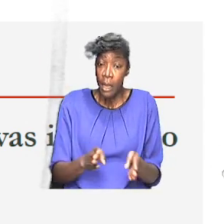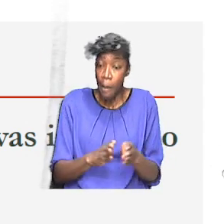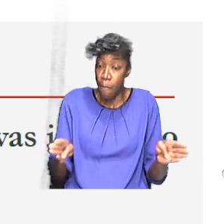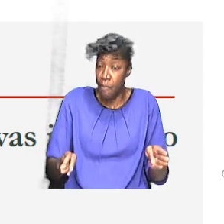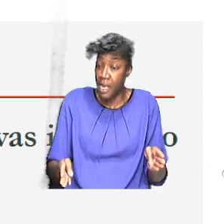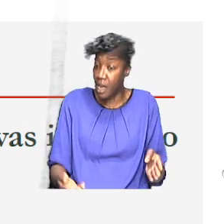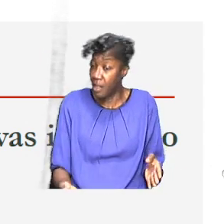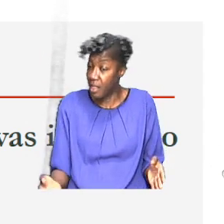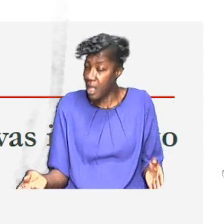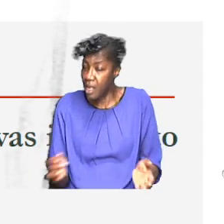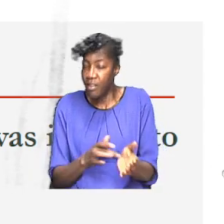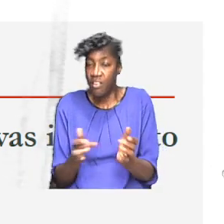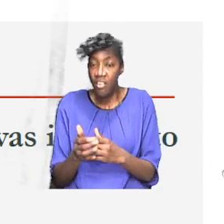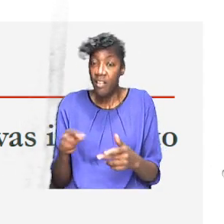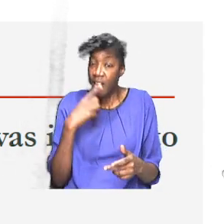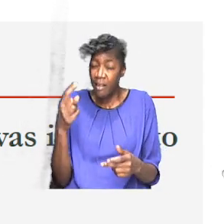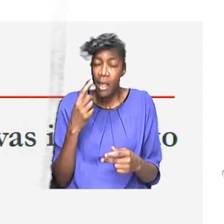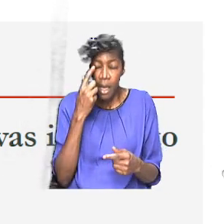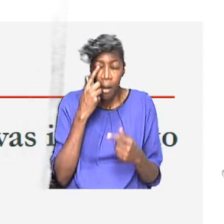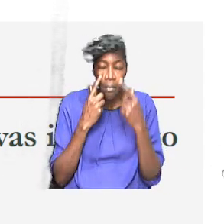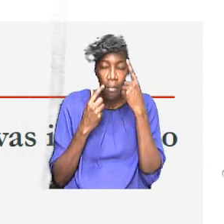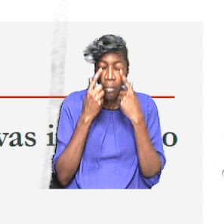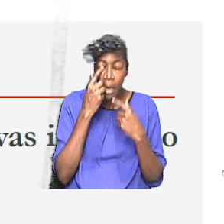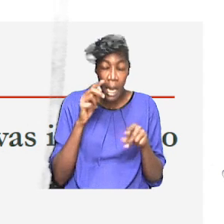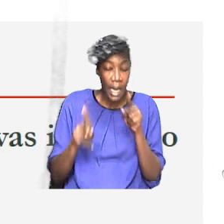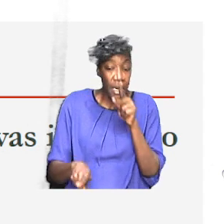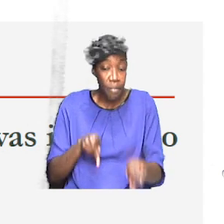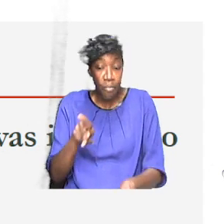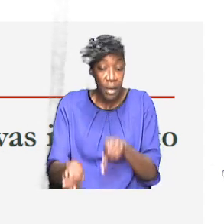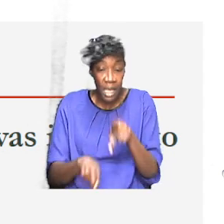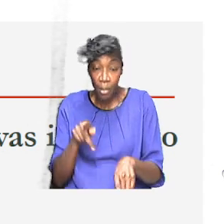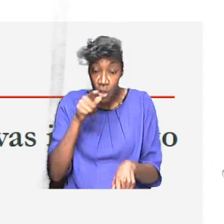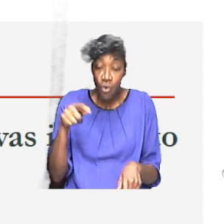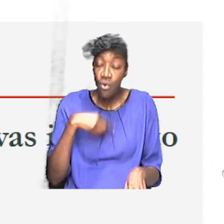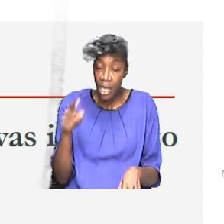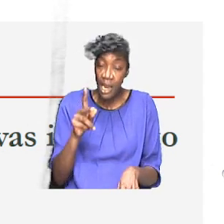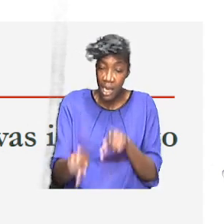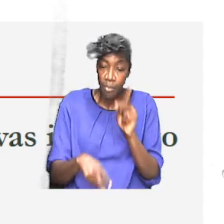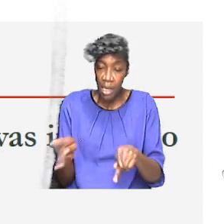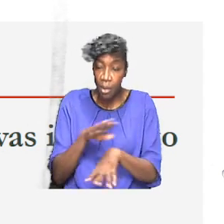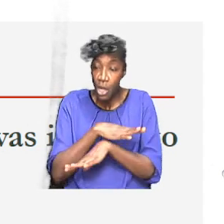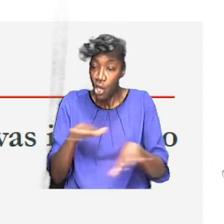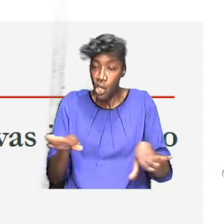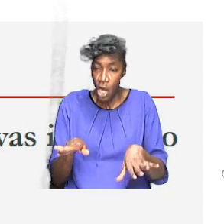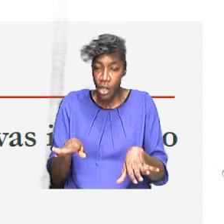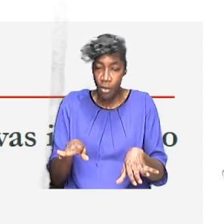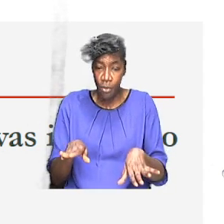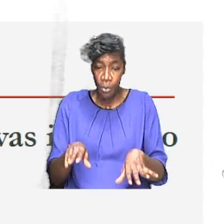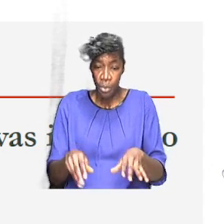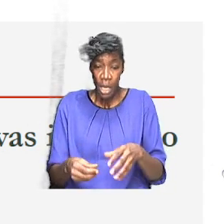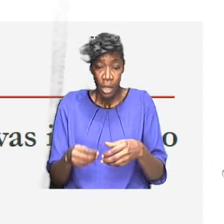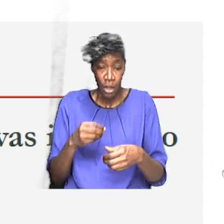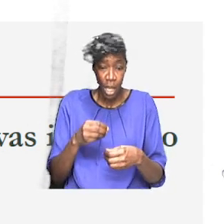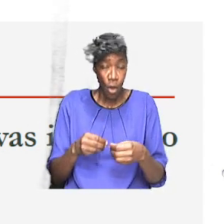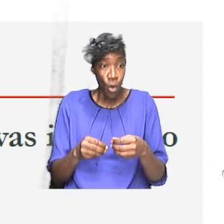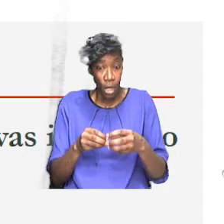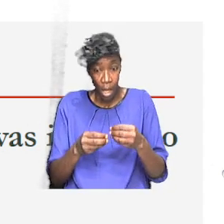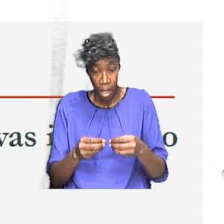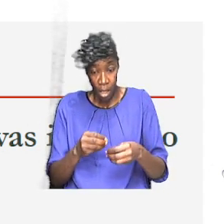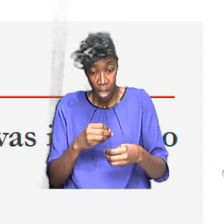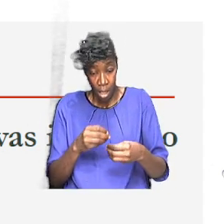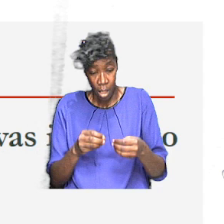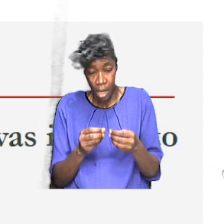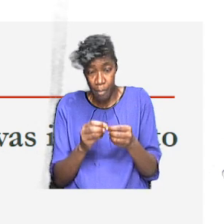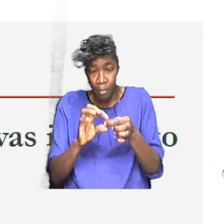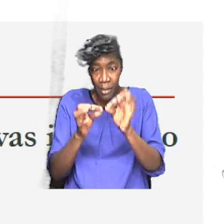to the Pharisees, practically, you are blind people, amen, while you're telling people not to strain out the blood out of the gnat, at the same time you